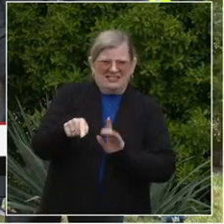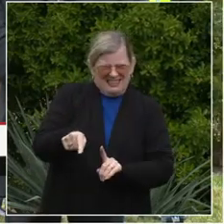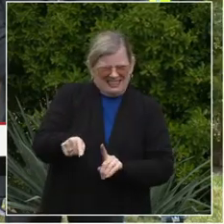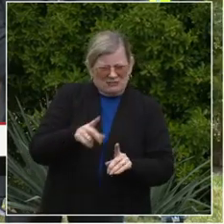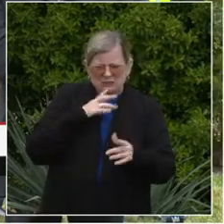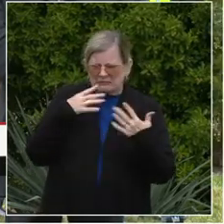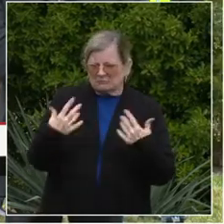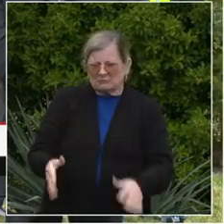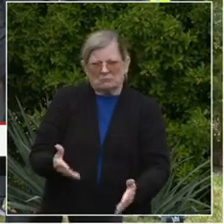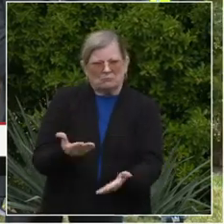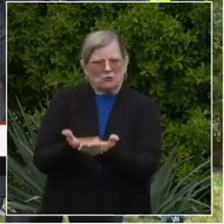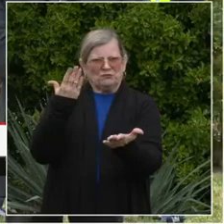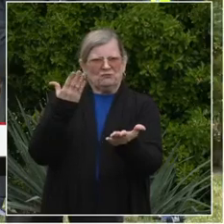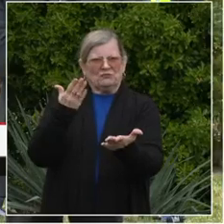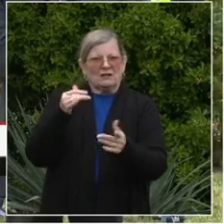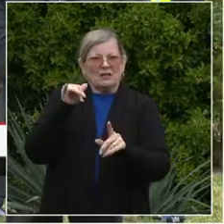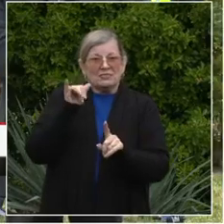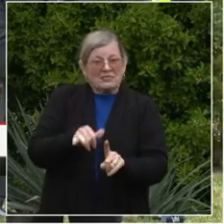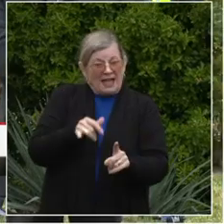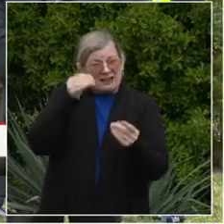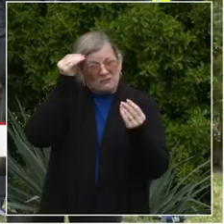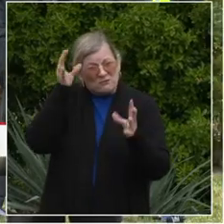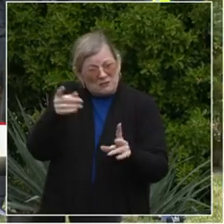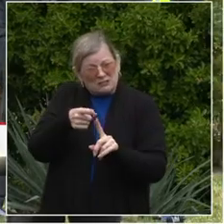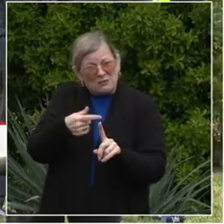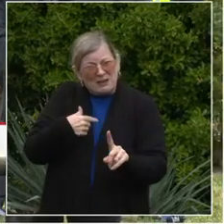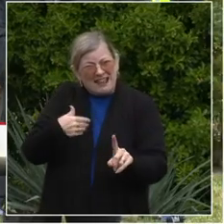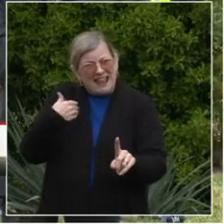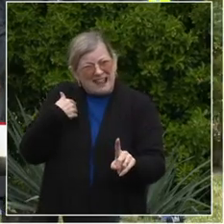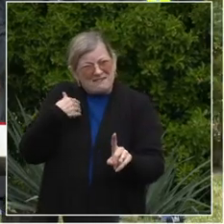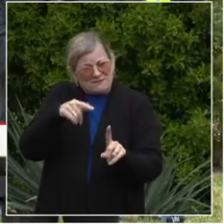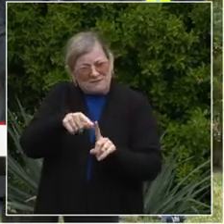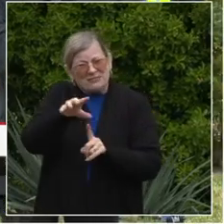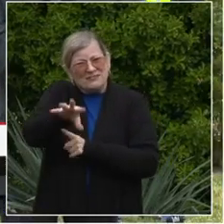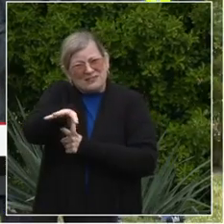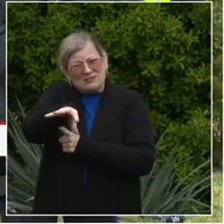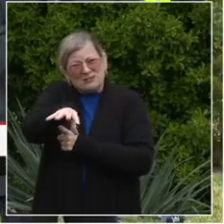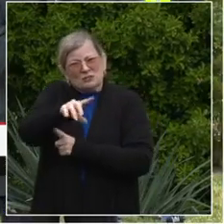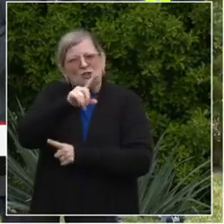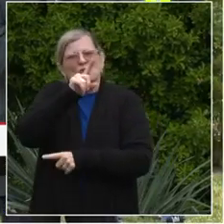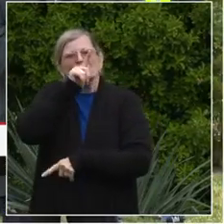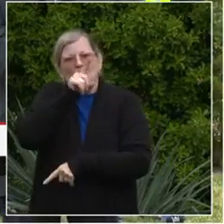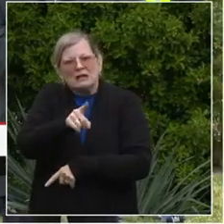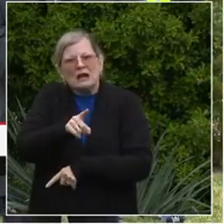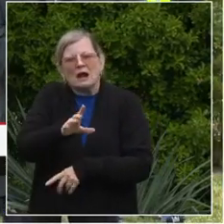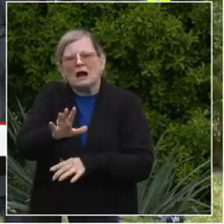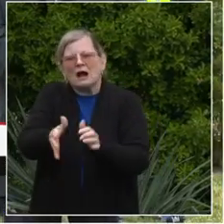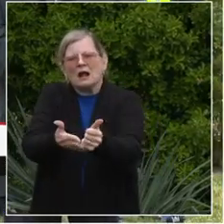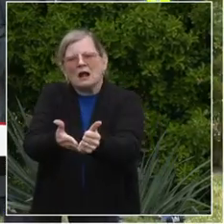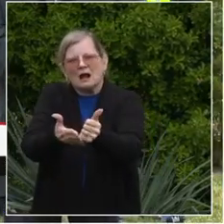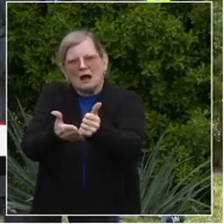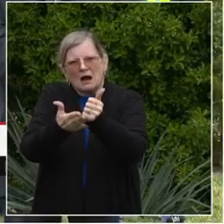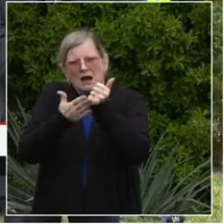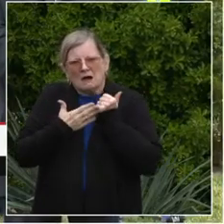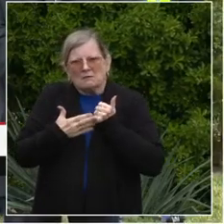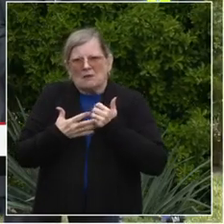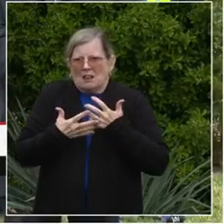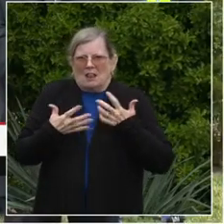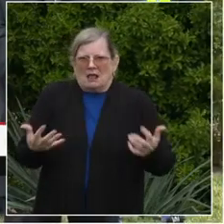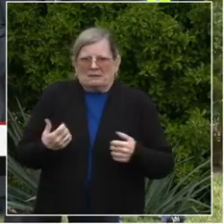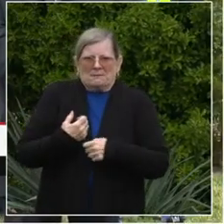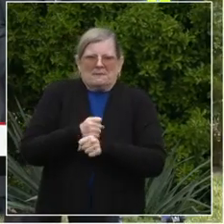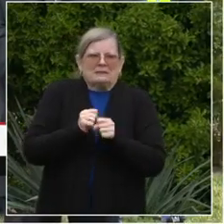that information that we receive from video cameras, it goes a long way to solving crimes and making our city safer. So whether